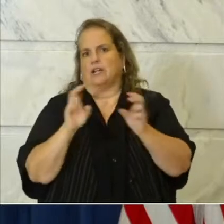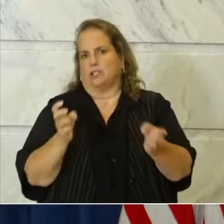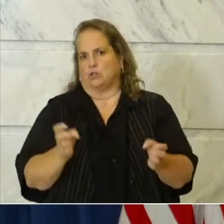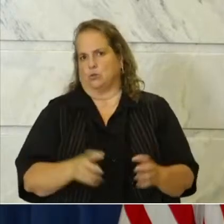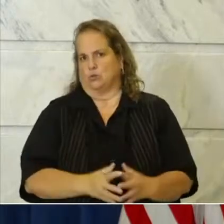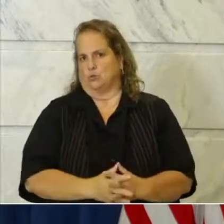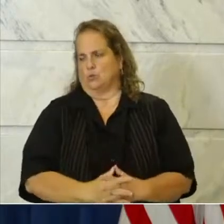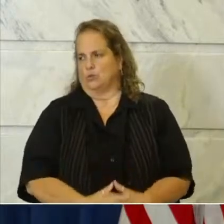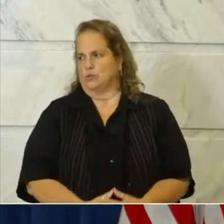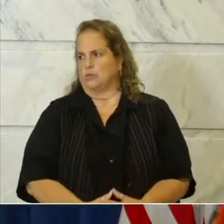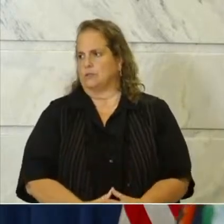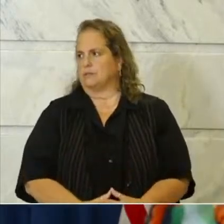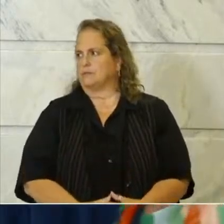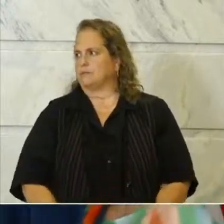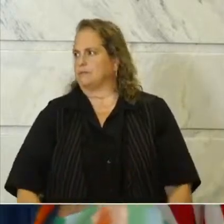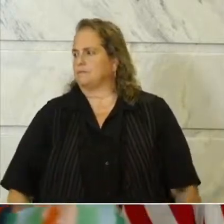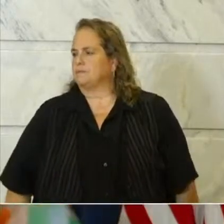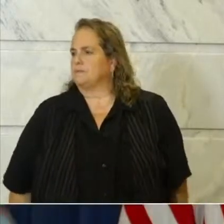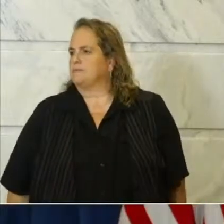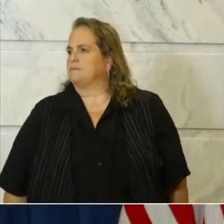Okay.